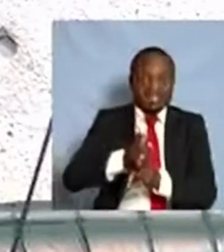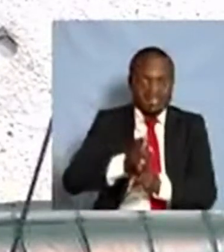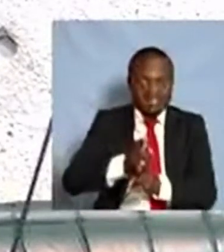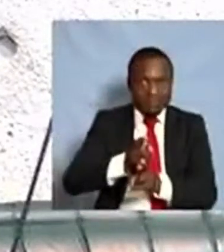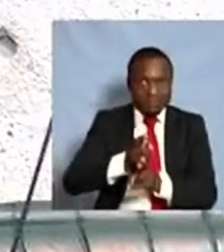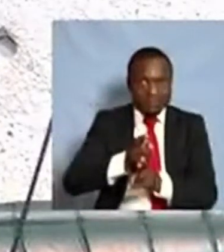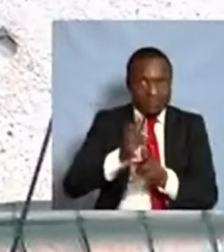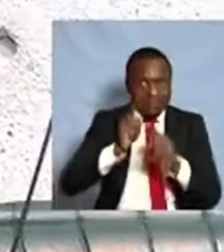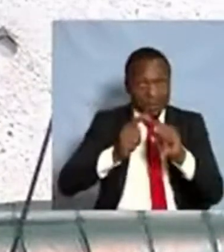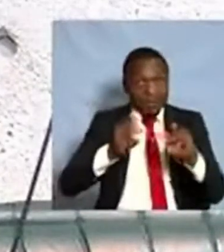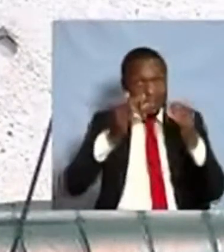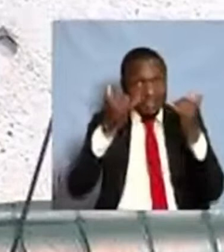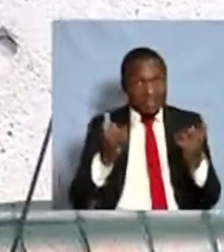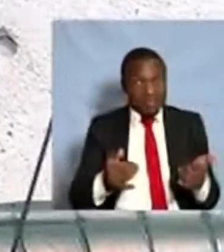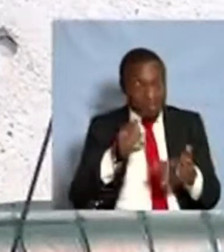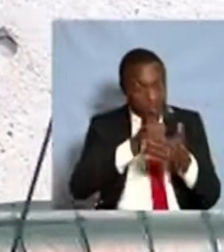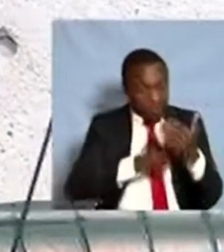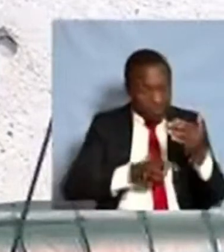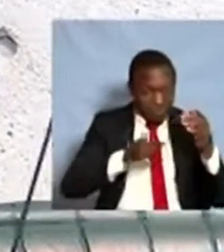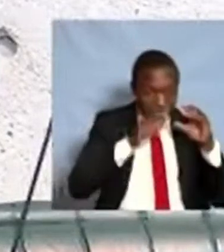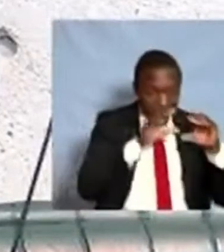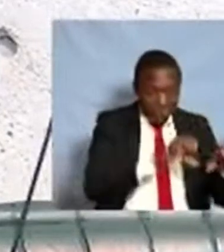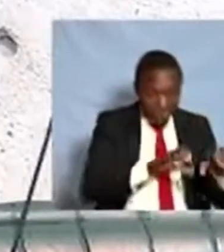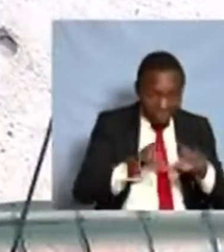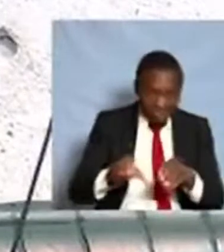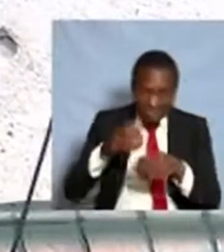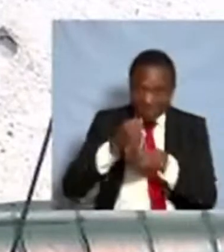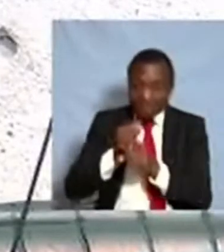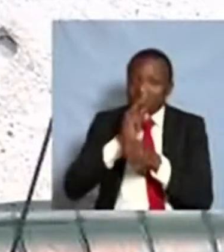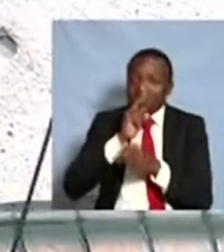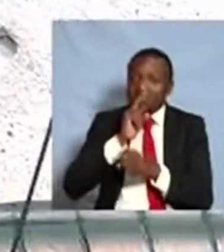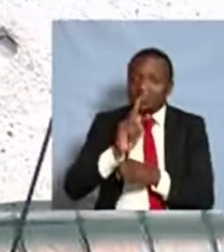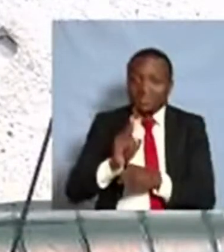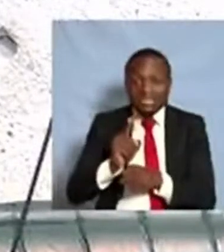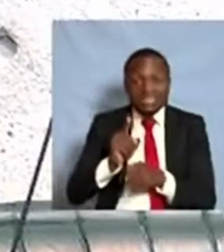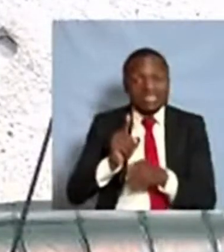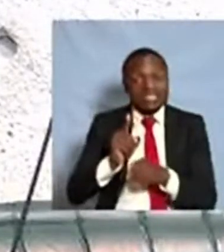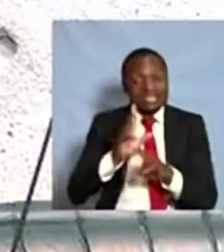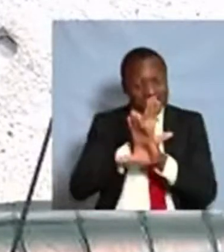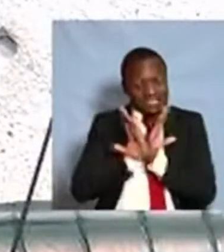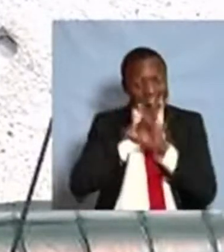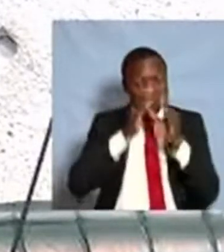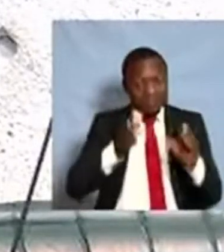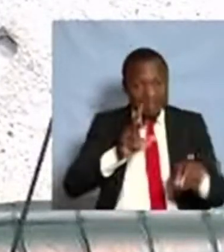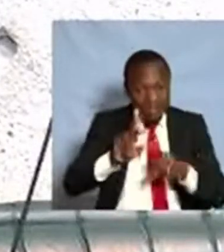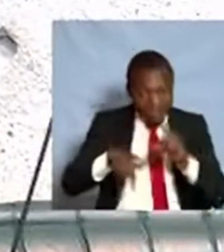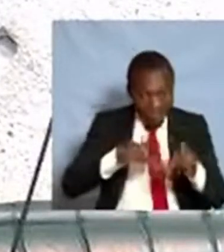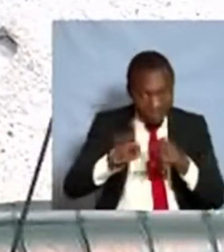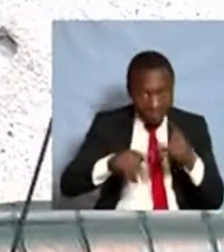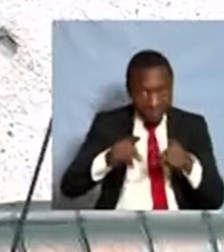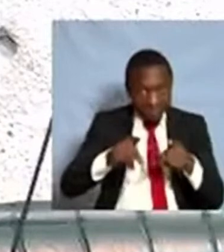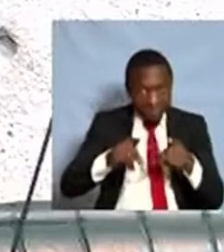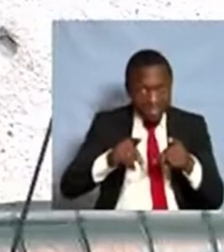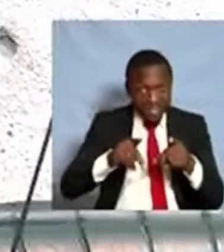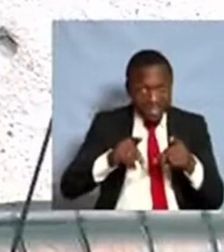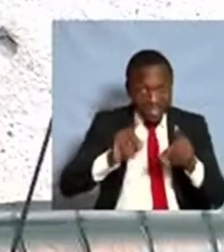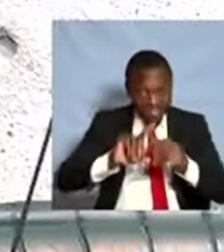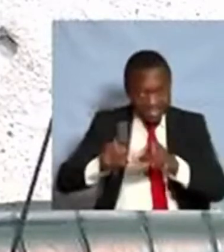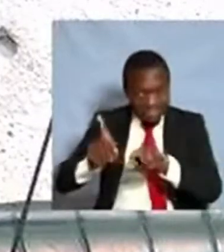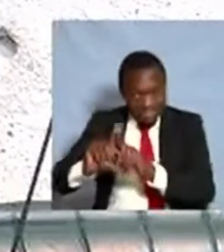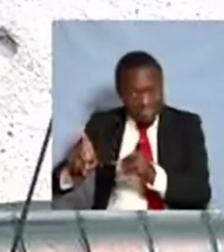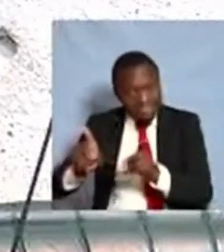capacity. But now what we are doing, we are ensuring that the citizens of this country, regardless of